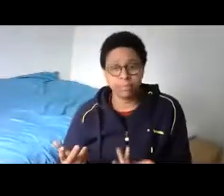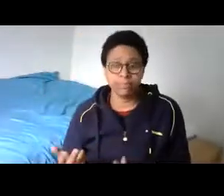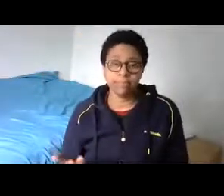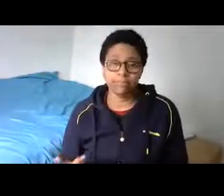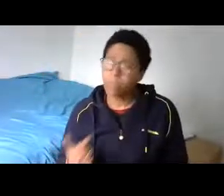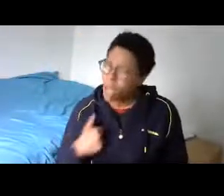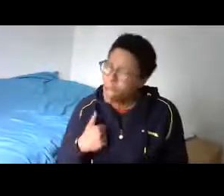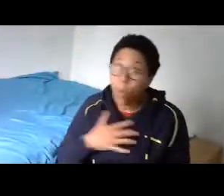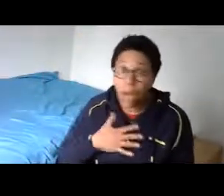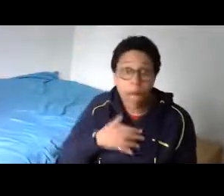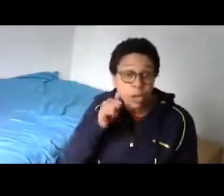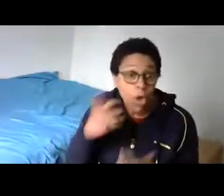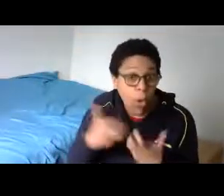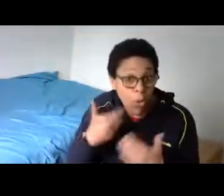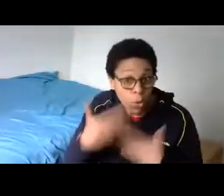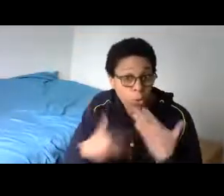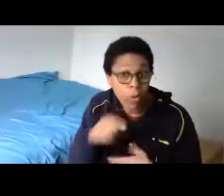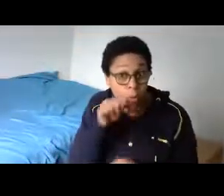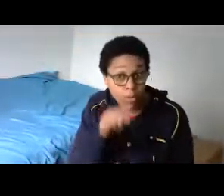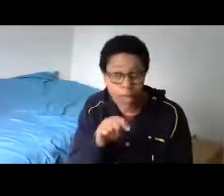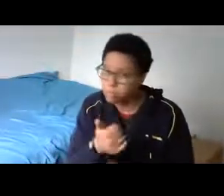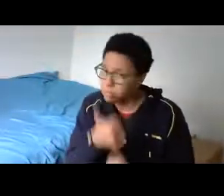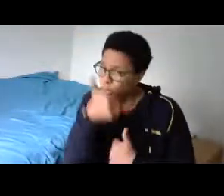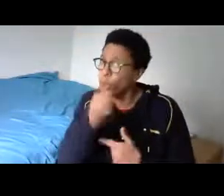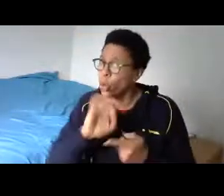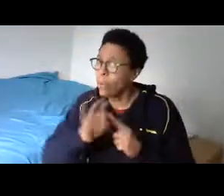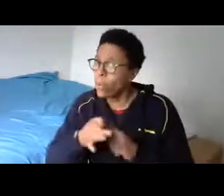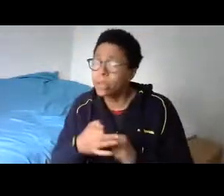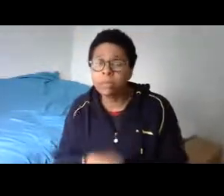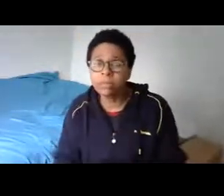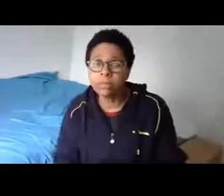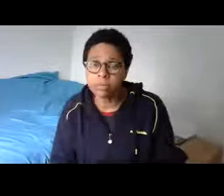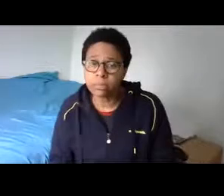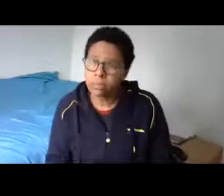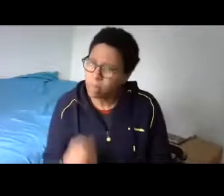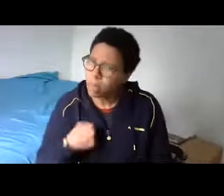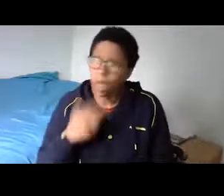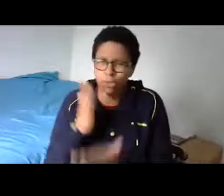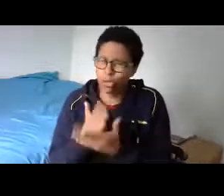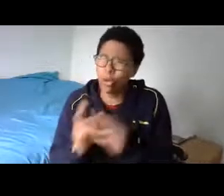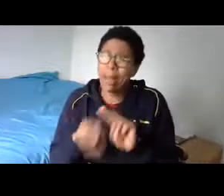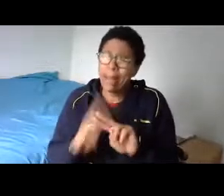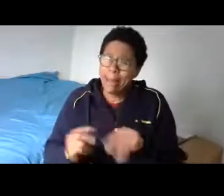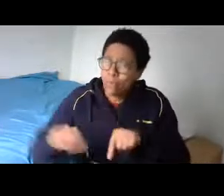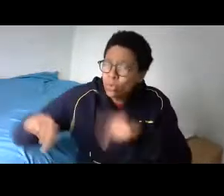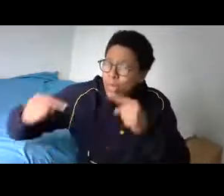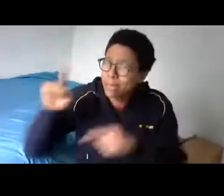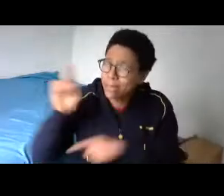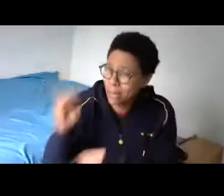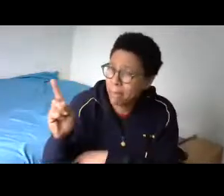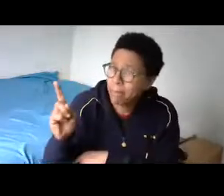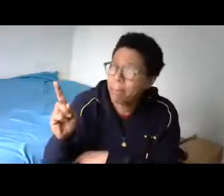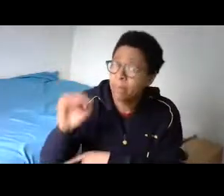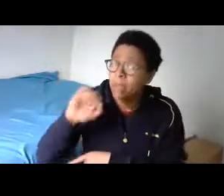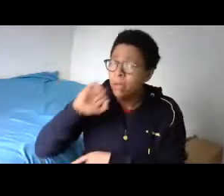this goes. I hope, I'm sure, as I say, I'm sure they will let you keep money once you start